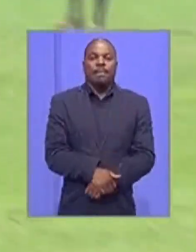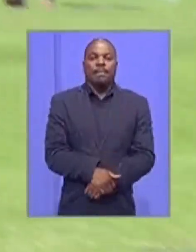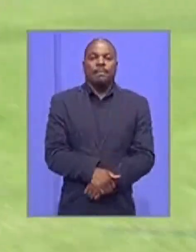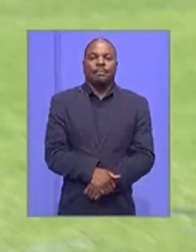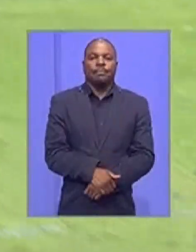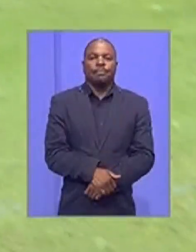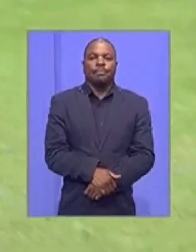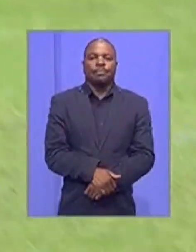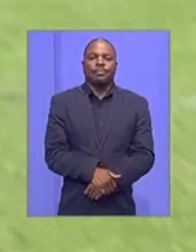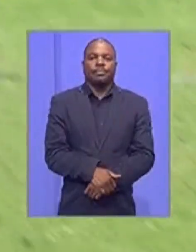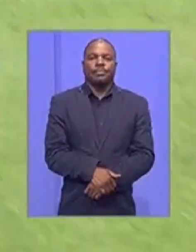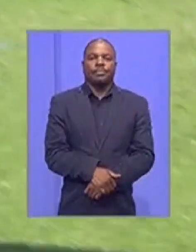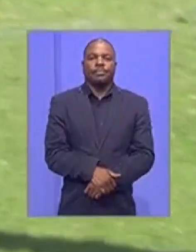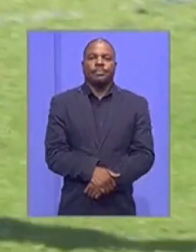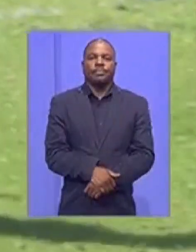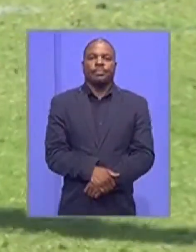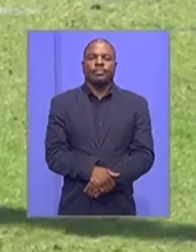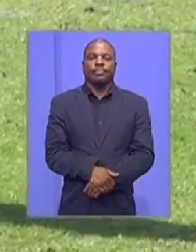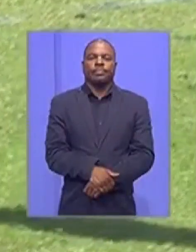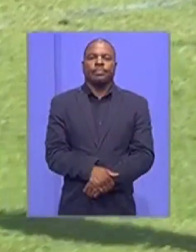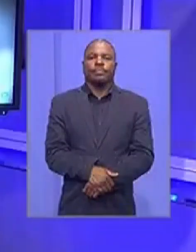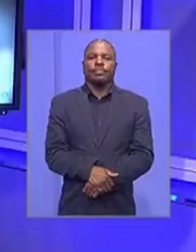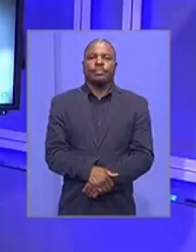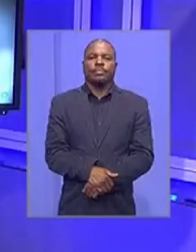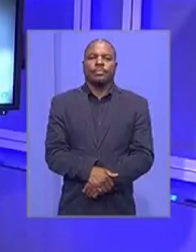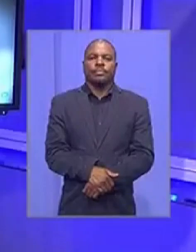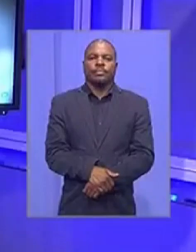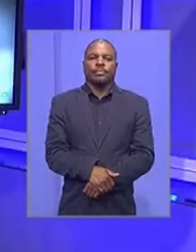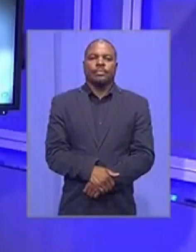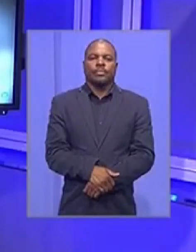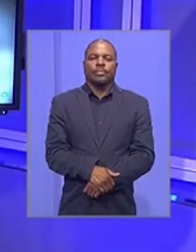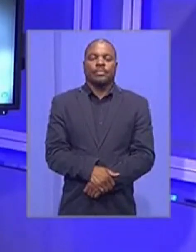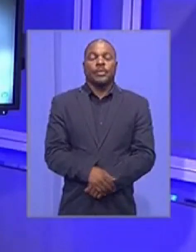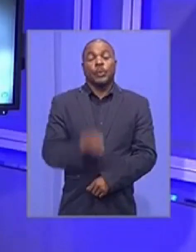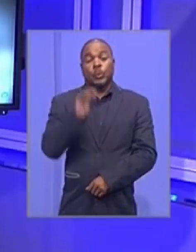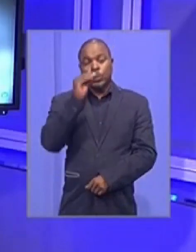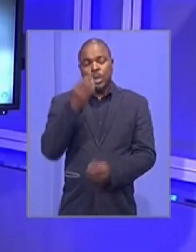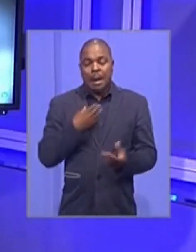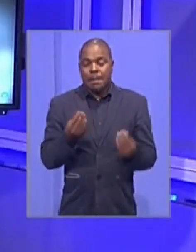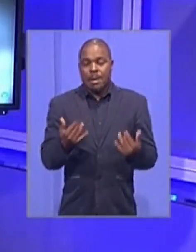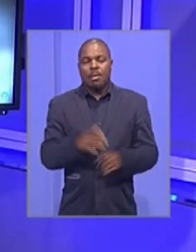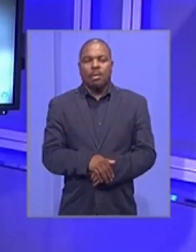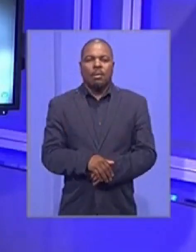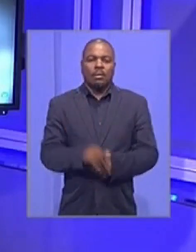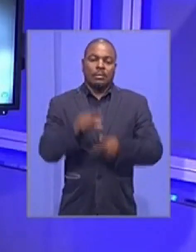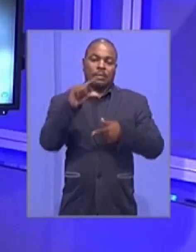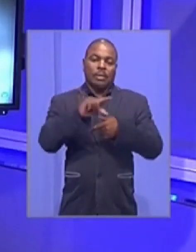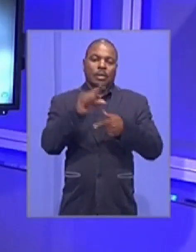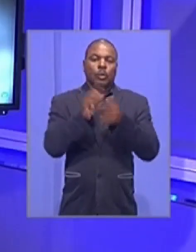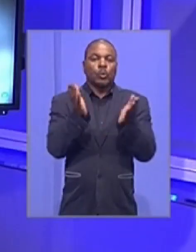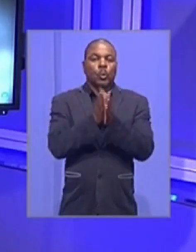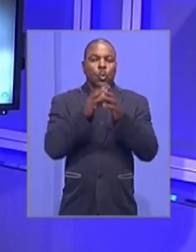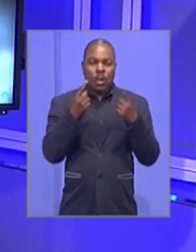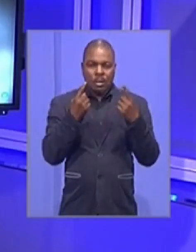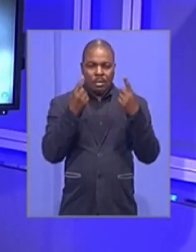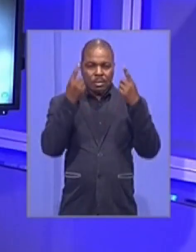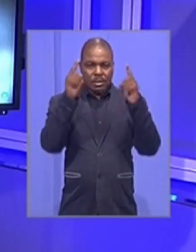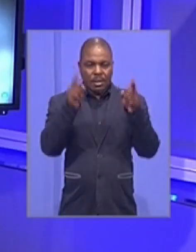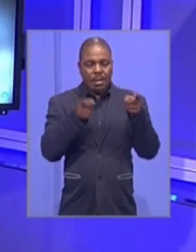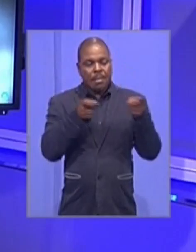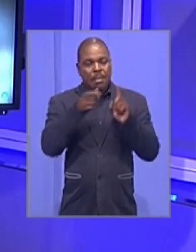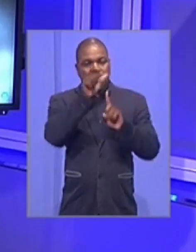tša SABC ke le ka Johannesburg. Ditabeng tse ding re fumana hore molaodi wa sekolo sa Transnet School of Excellence